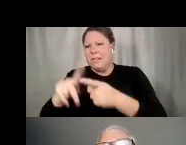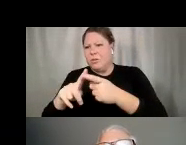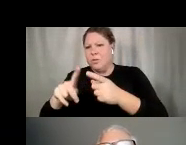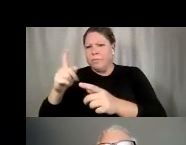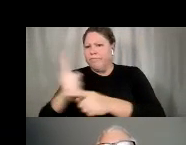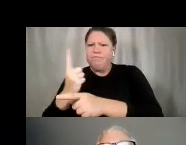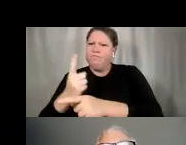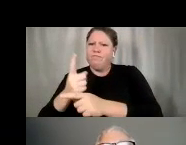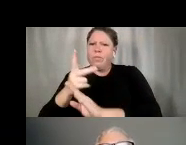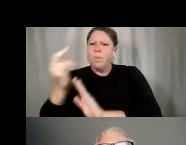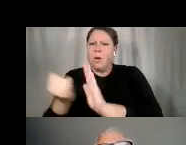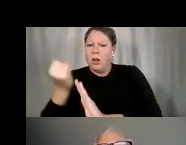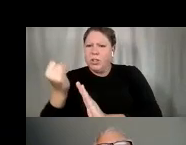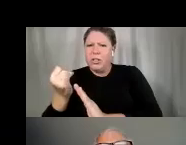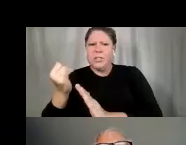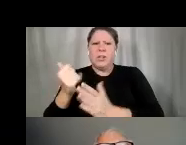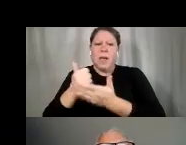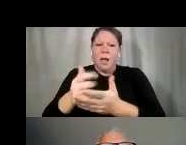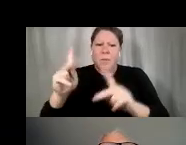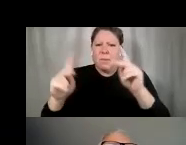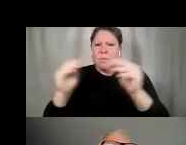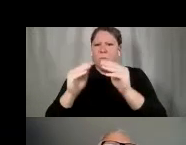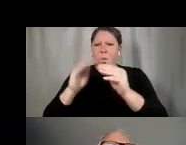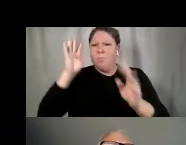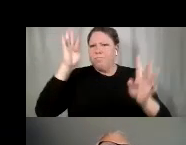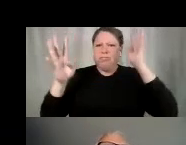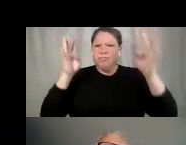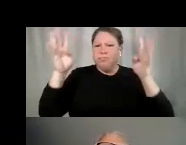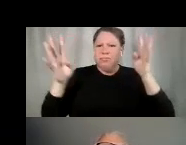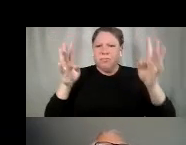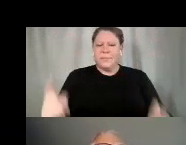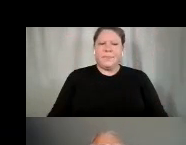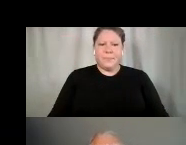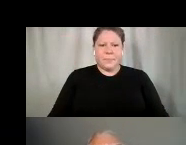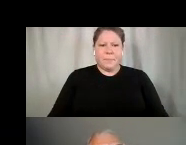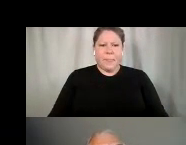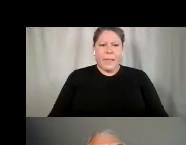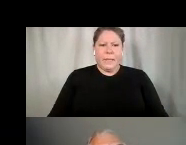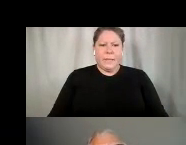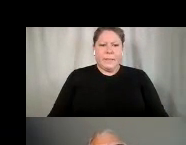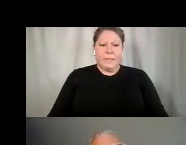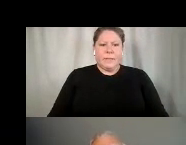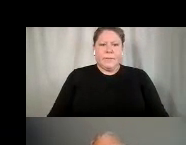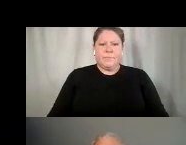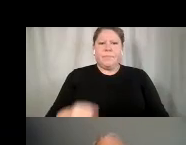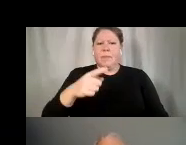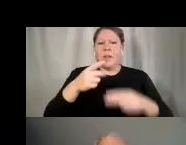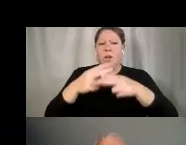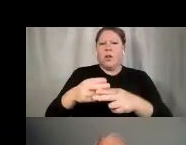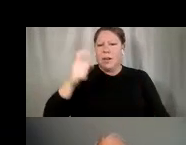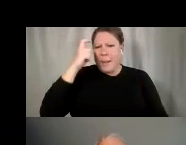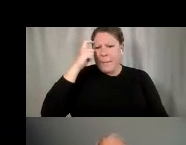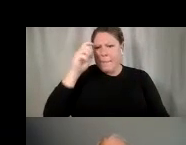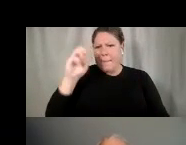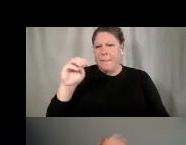the types of things that I want to show you. Now, the model that I'm going to use a mental model on this. And I'm going to use this as we're going to